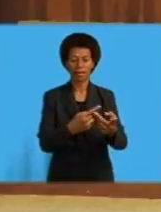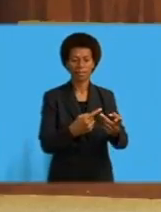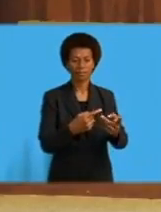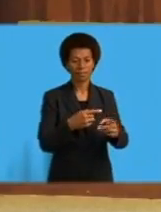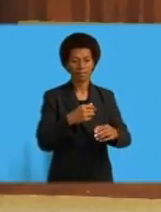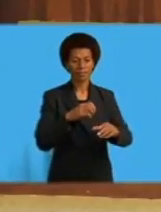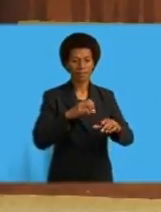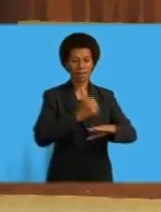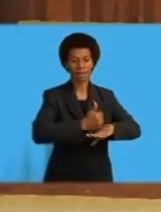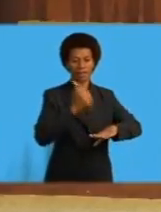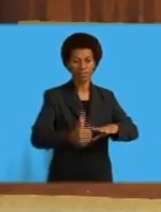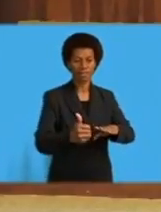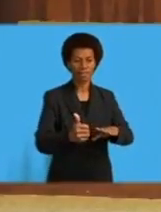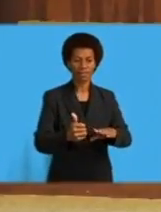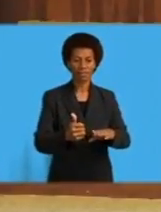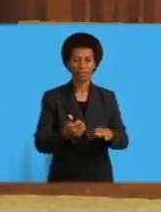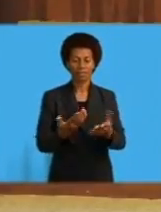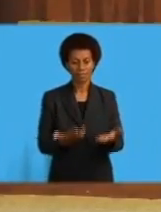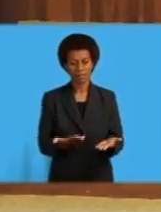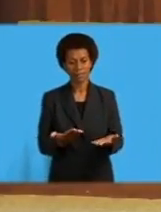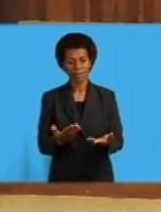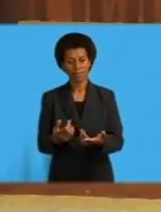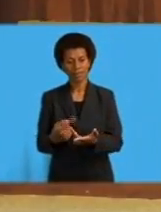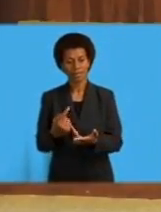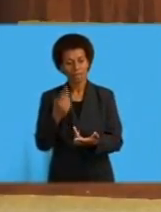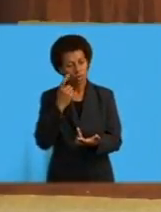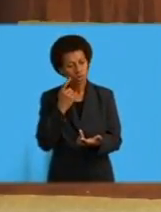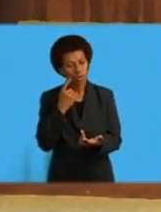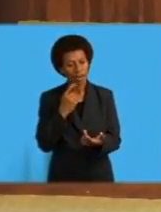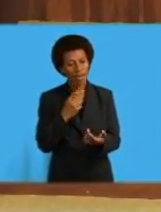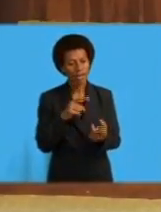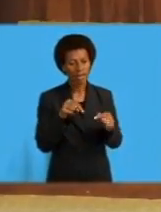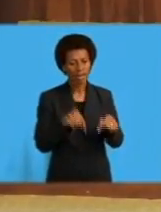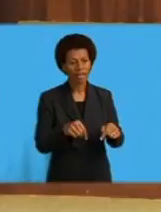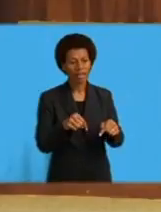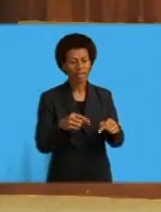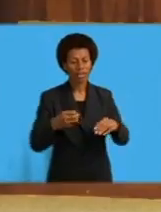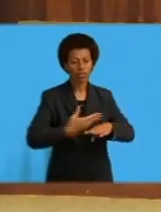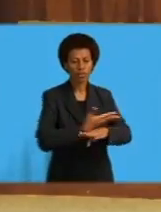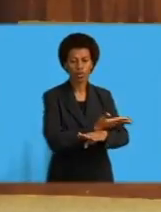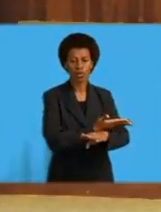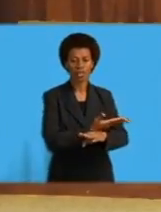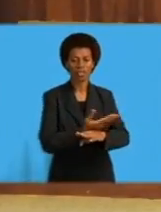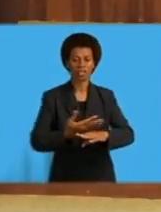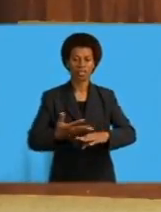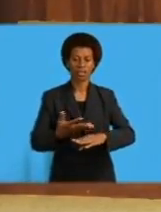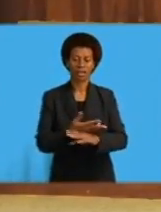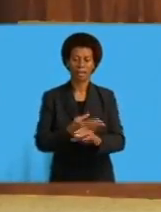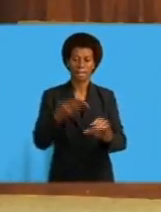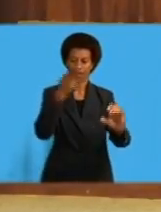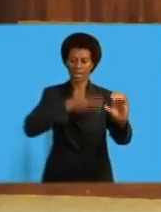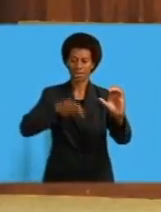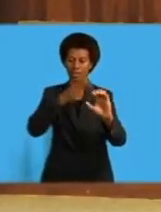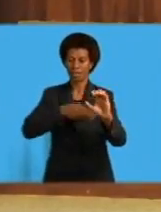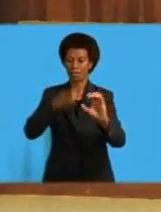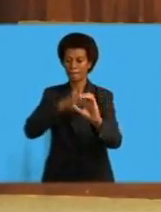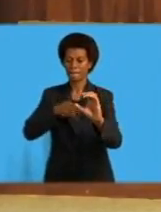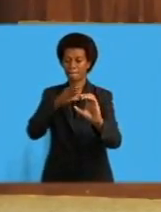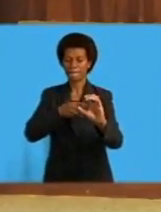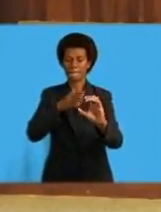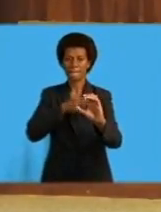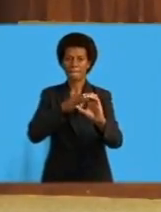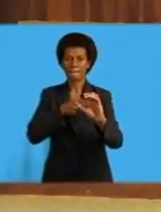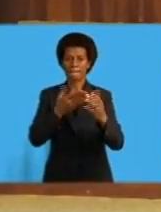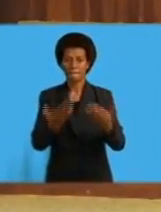It is also trying to influence sections of the local media on what is spin to provide while covering government